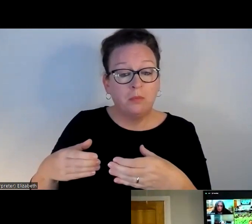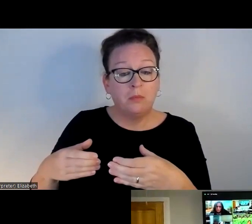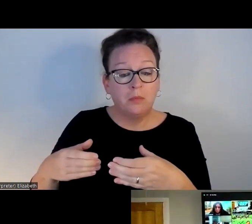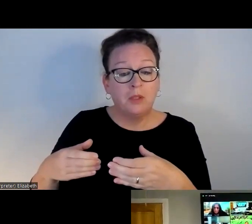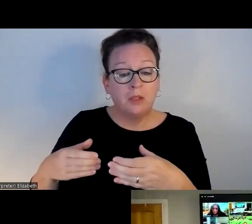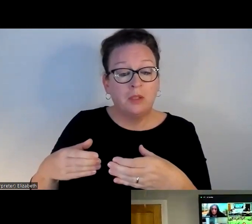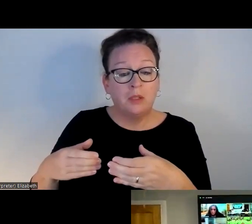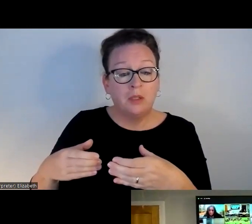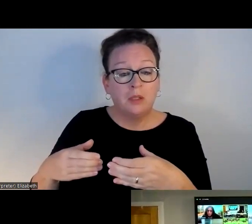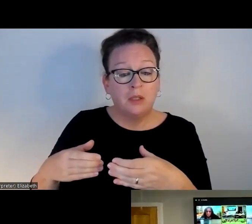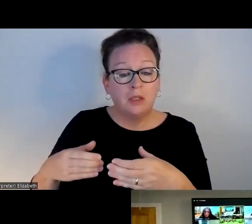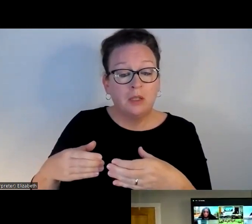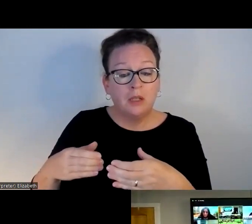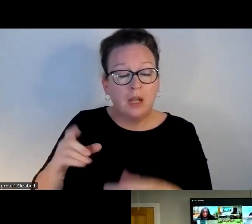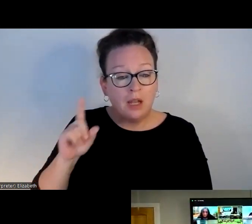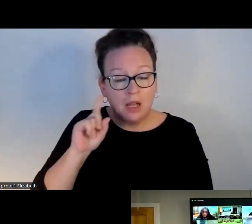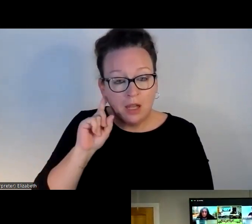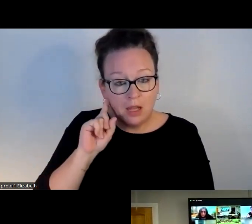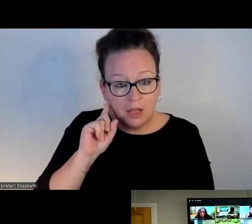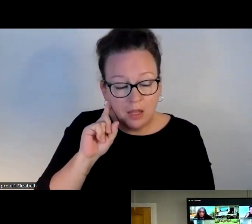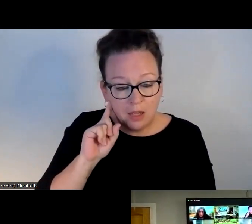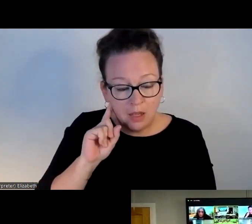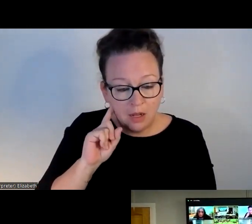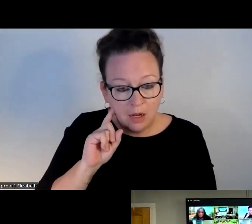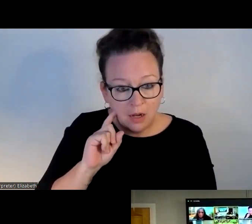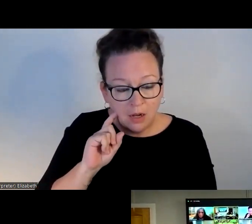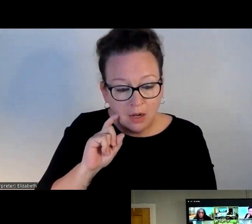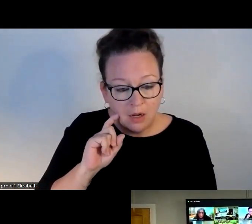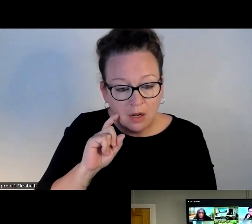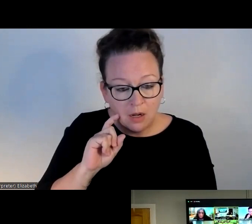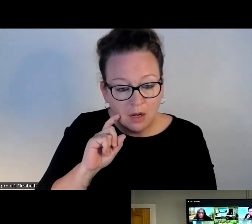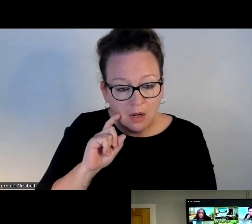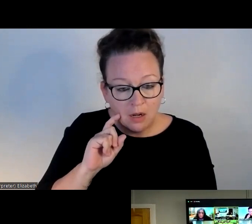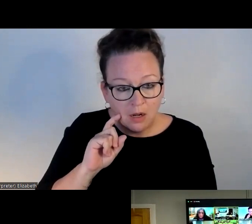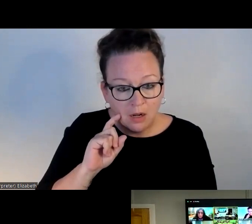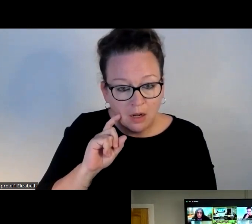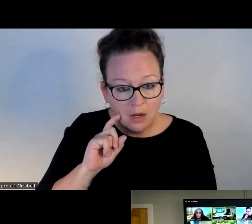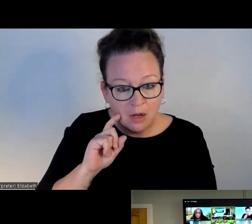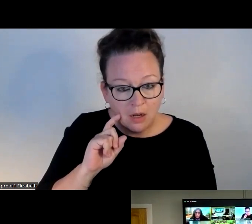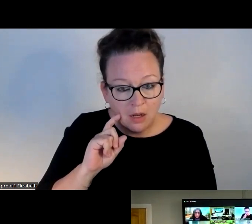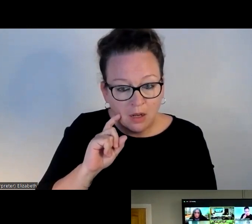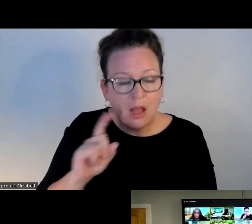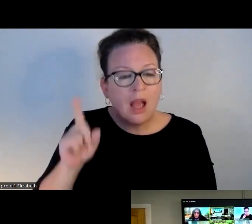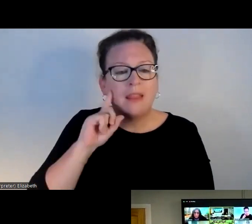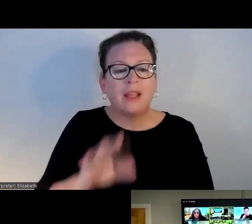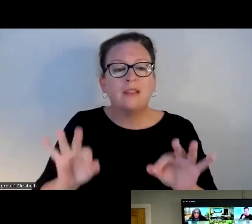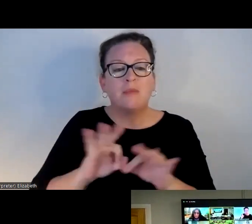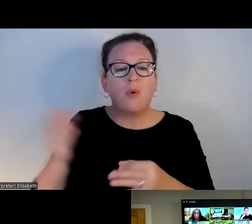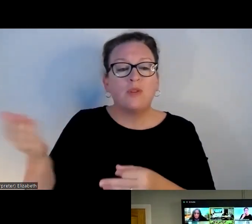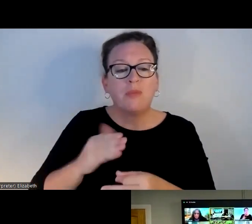think one of you, maybe Marcos, said to bring other experts who may want to share their insights or